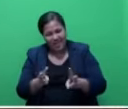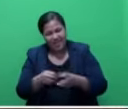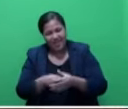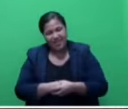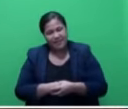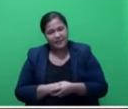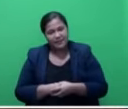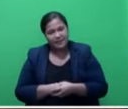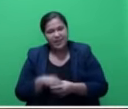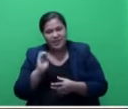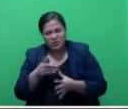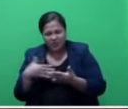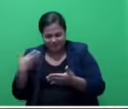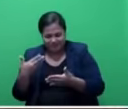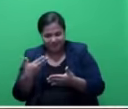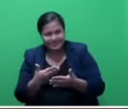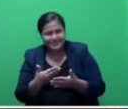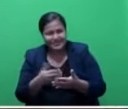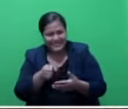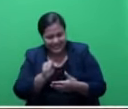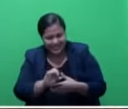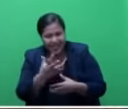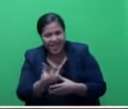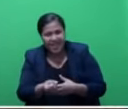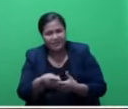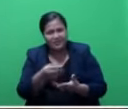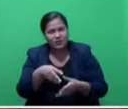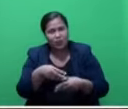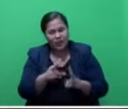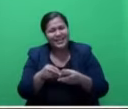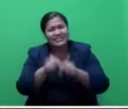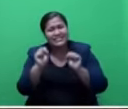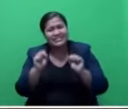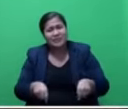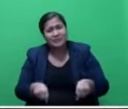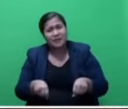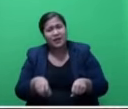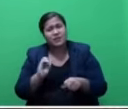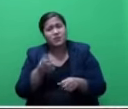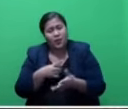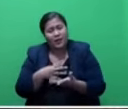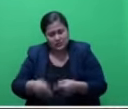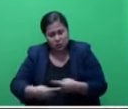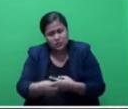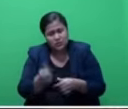left languishing with this particular assessor system, which essentially means, Mr. Speaker, so in practical